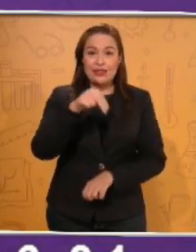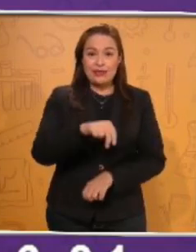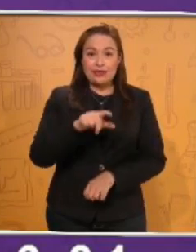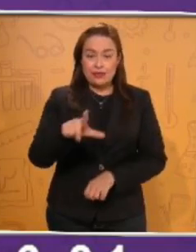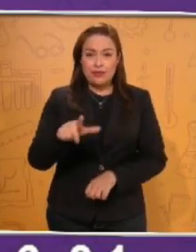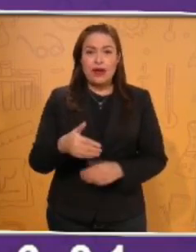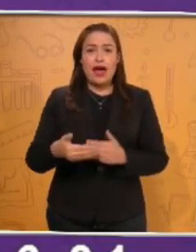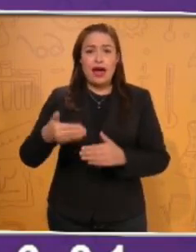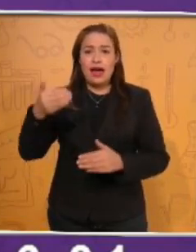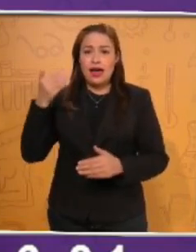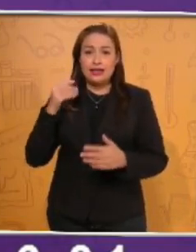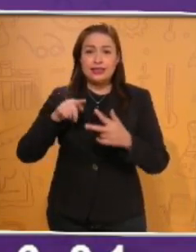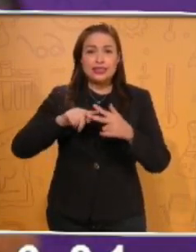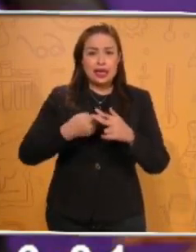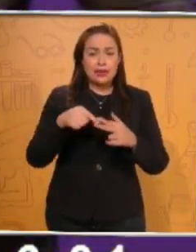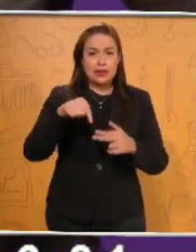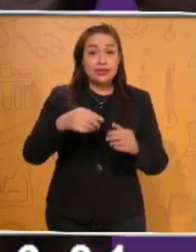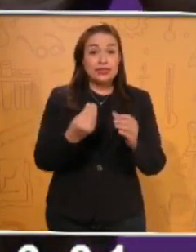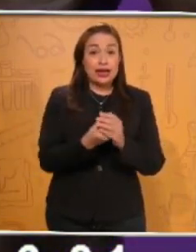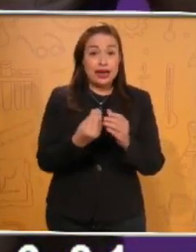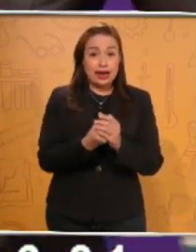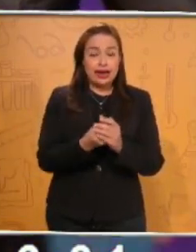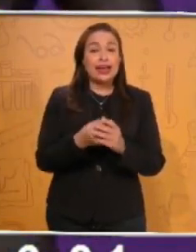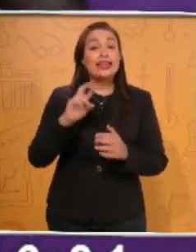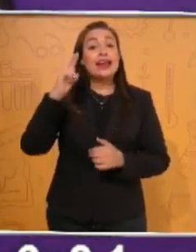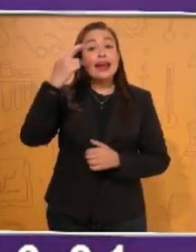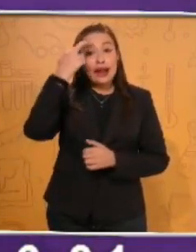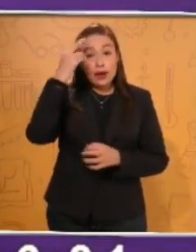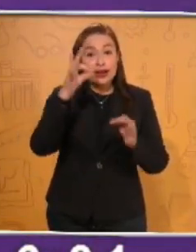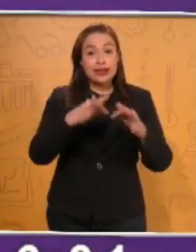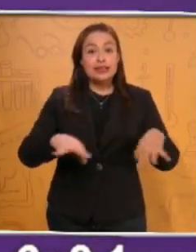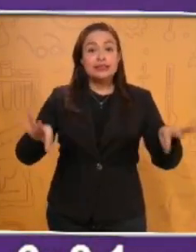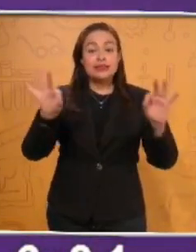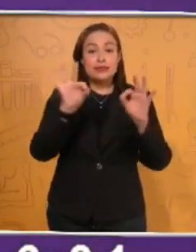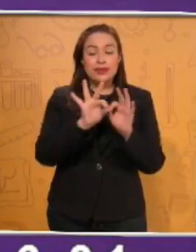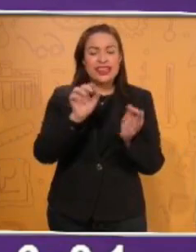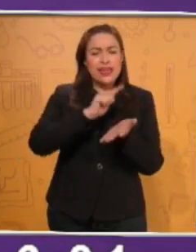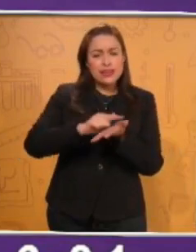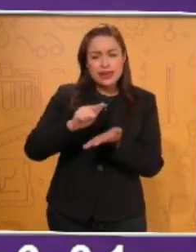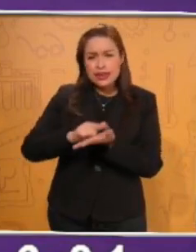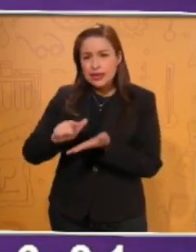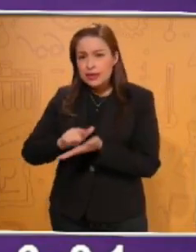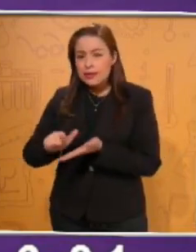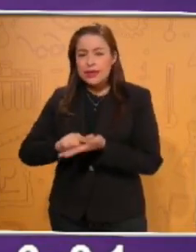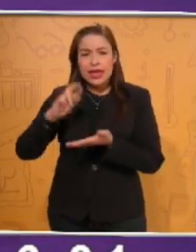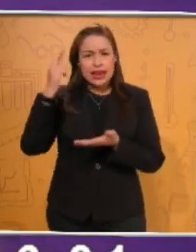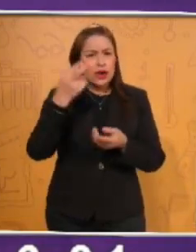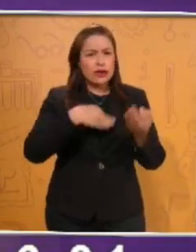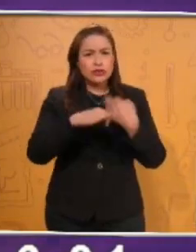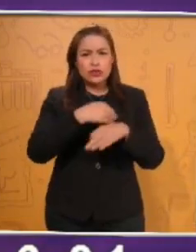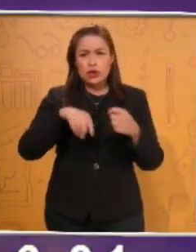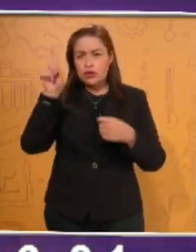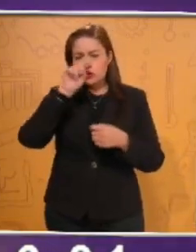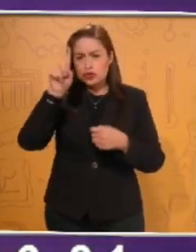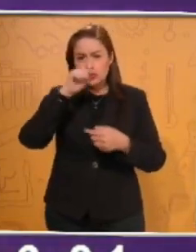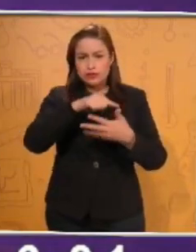Before we start the class, remember, it's important to sanitize our place of